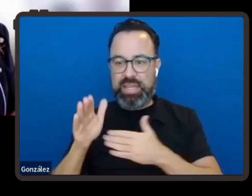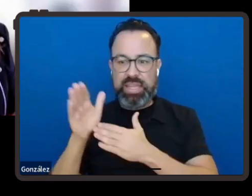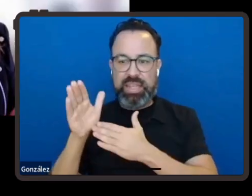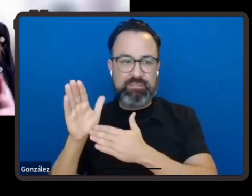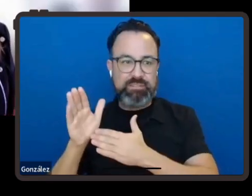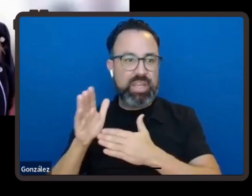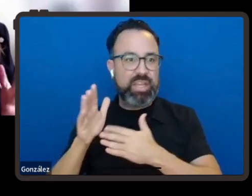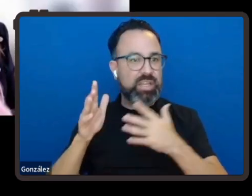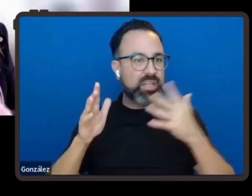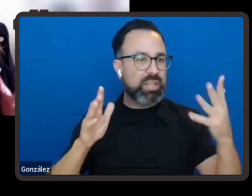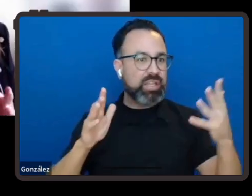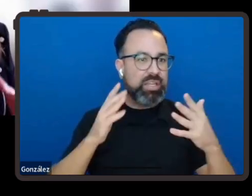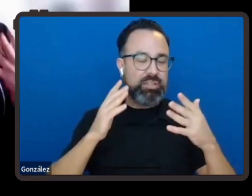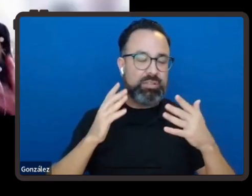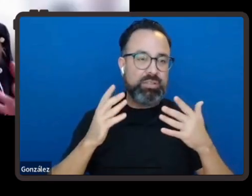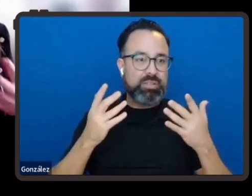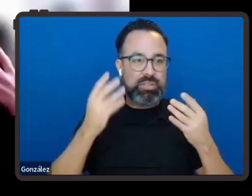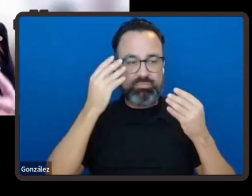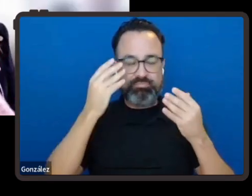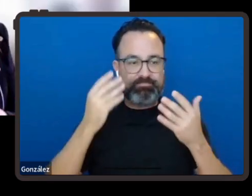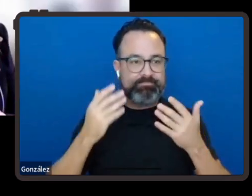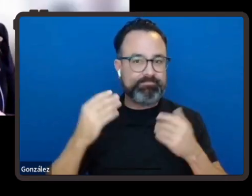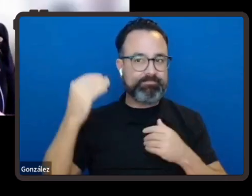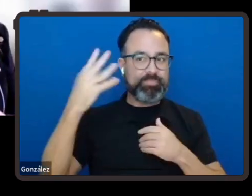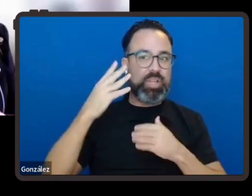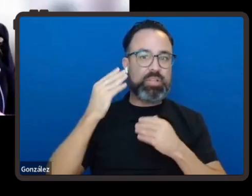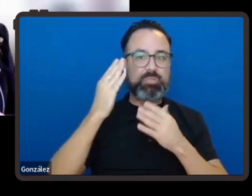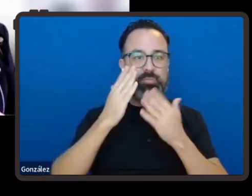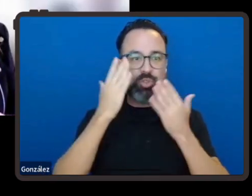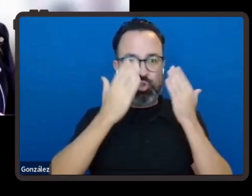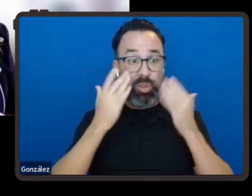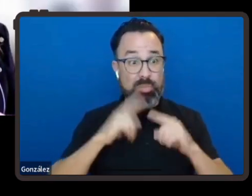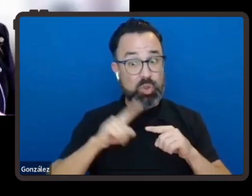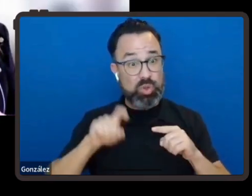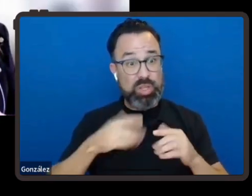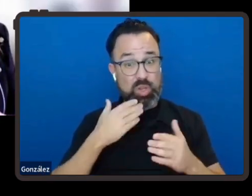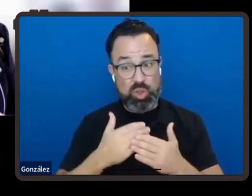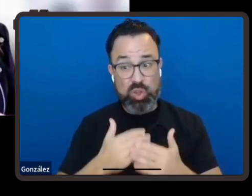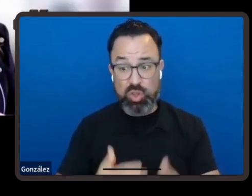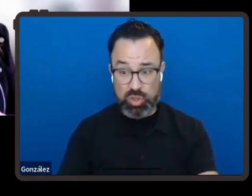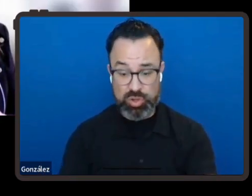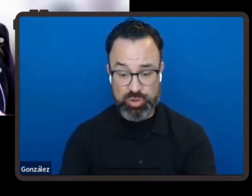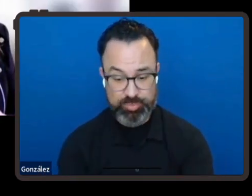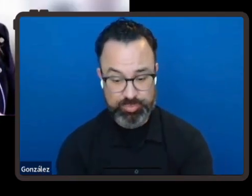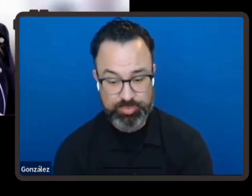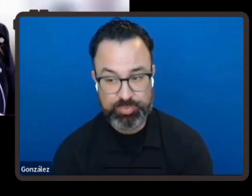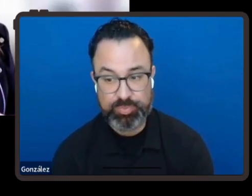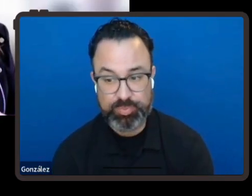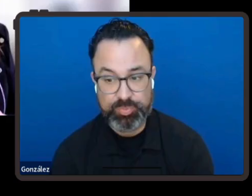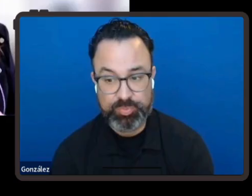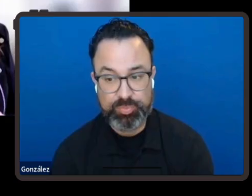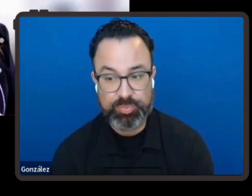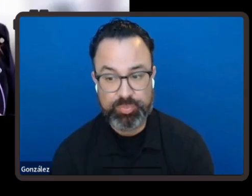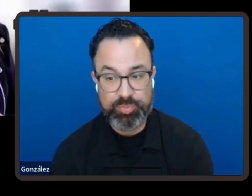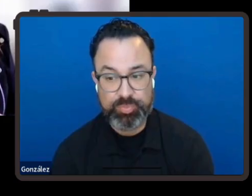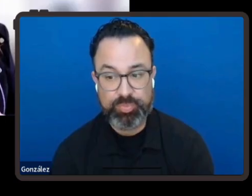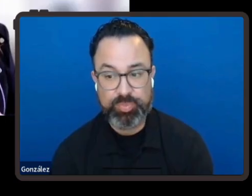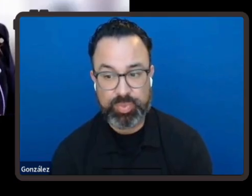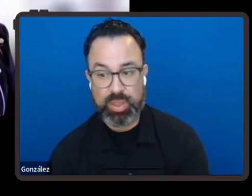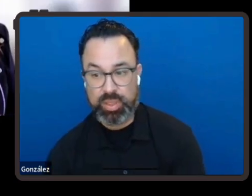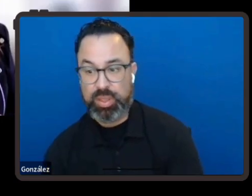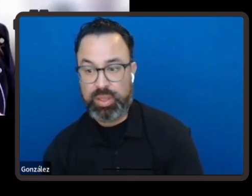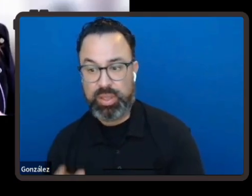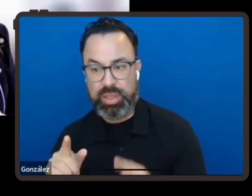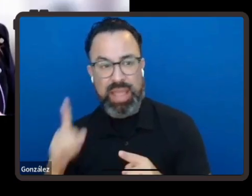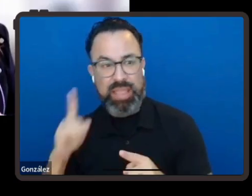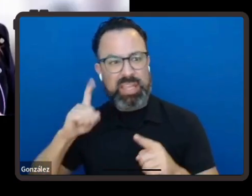sunscreen on, but it's more than that. You need good doses. So I think any 1,000,